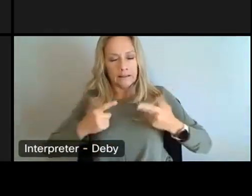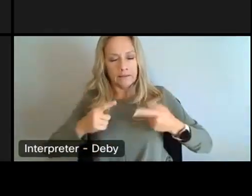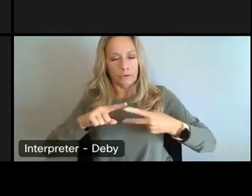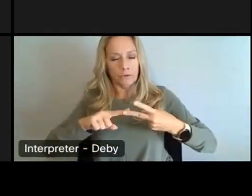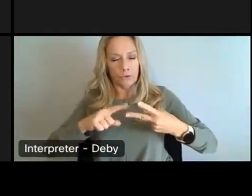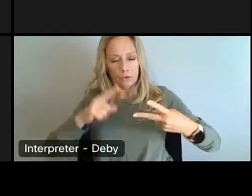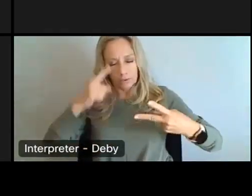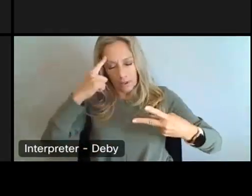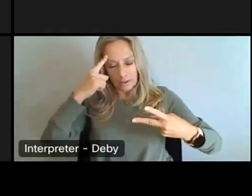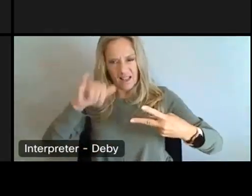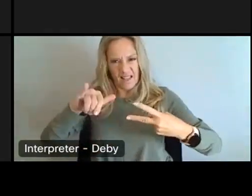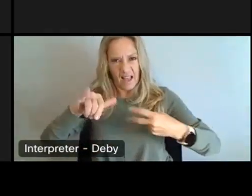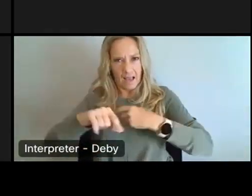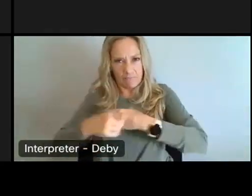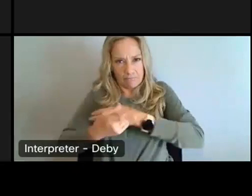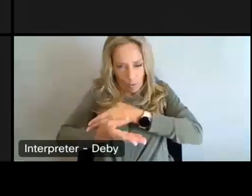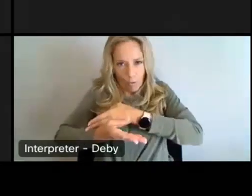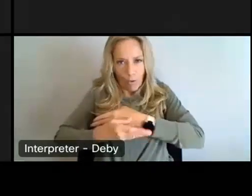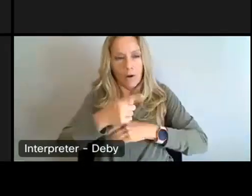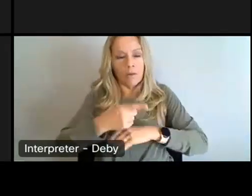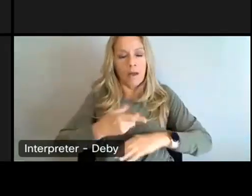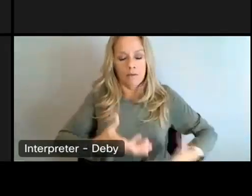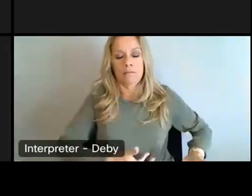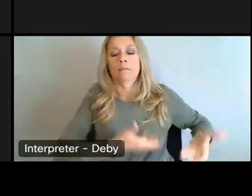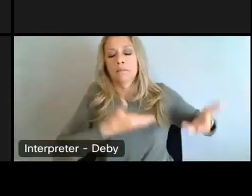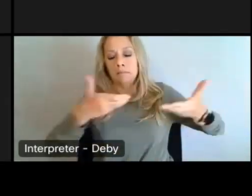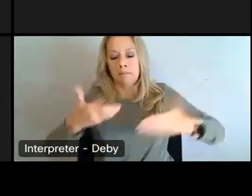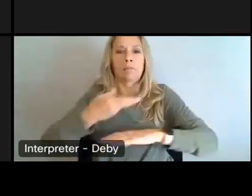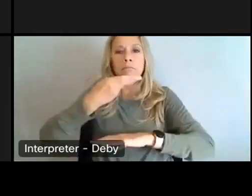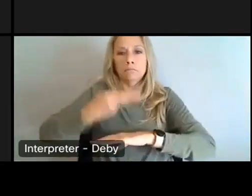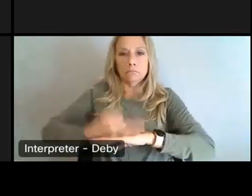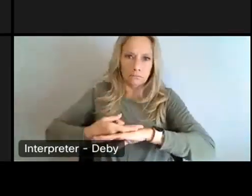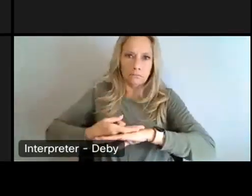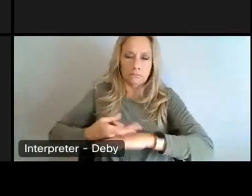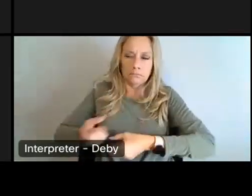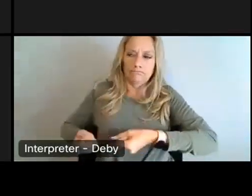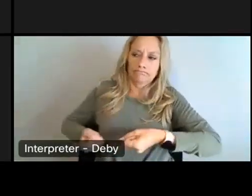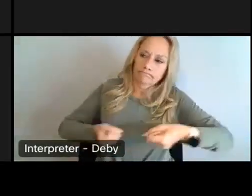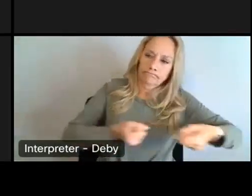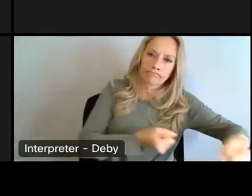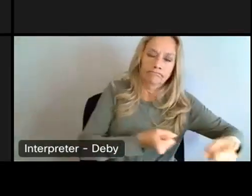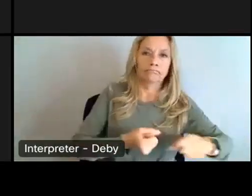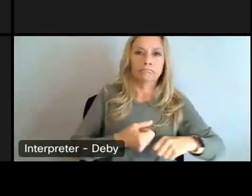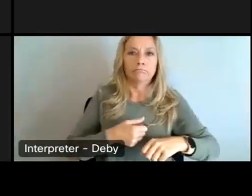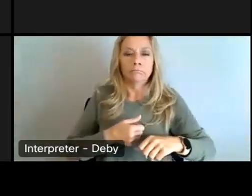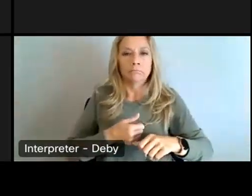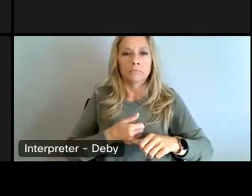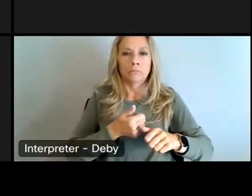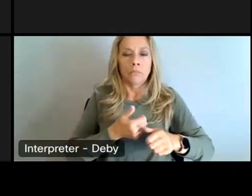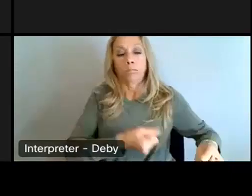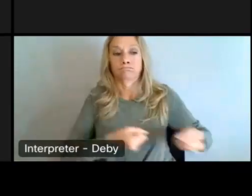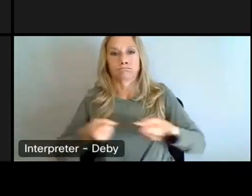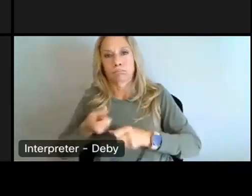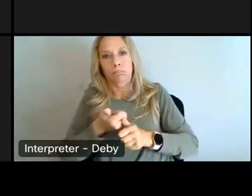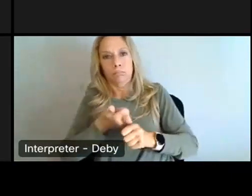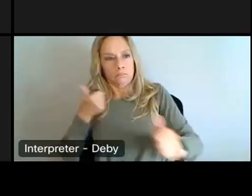And the minute they put me out, they got me on a spine board to get me away from the vehicle. The vehicle was covered